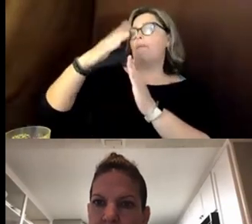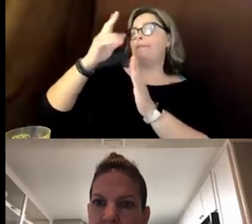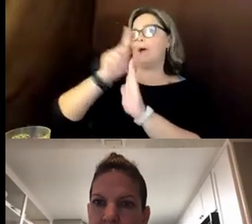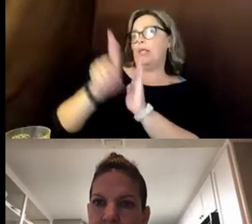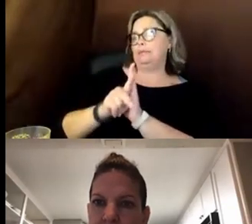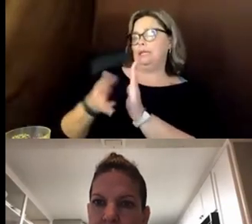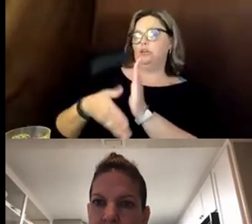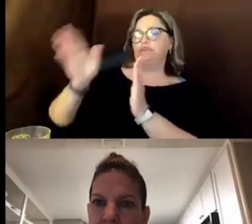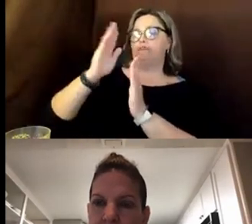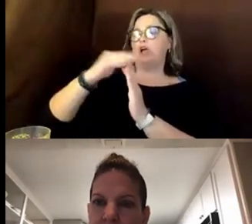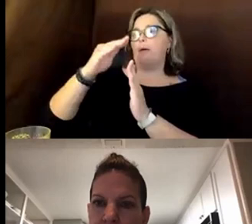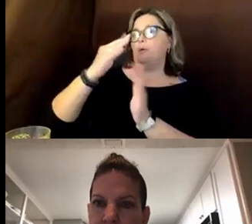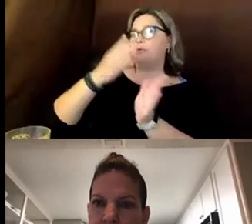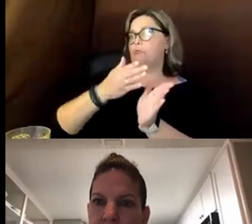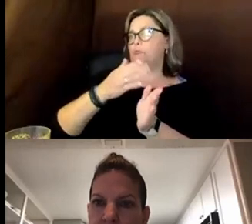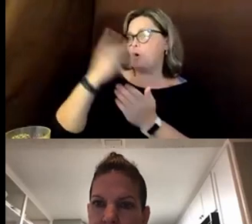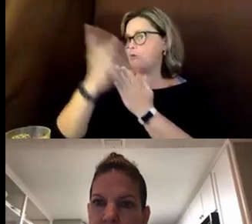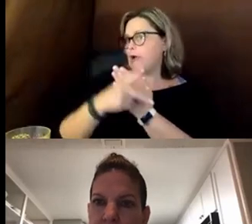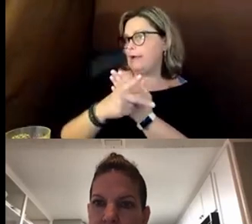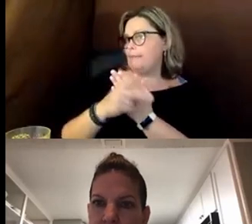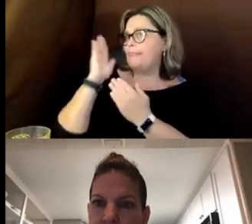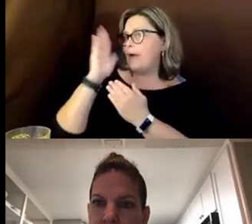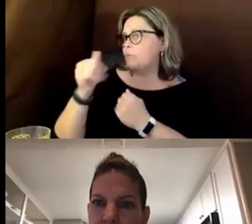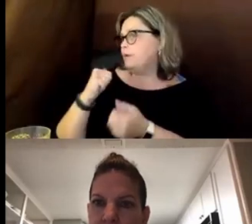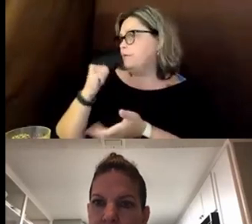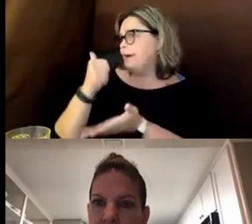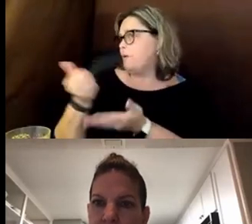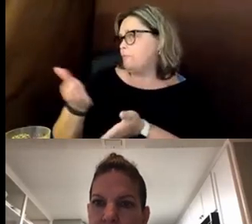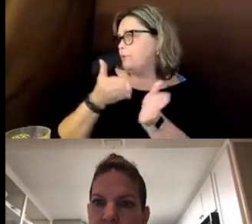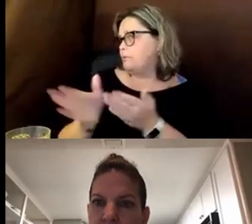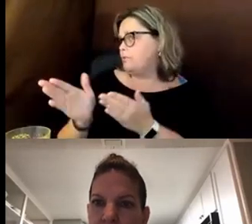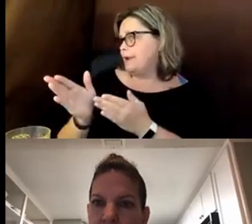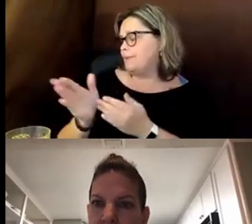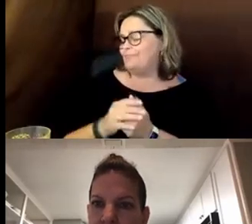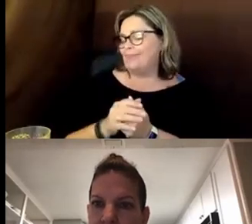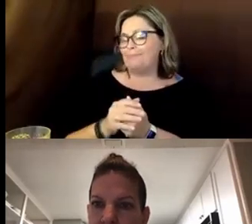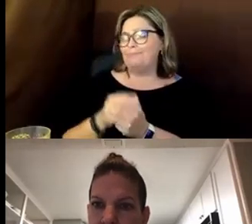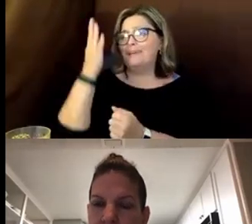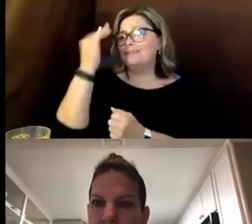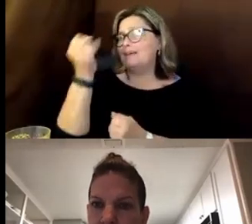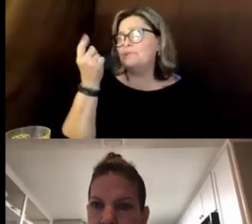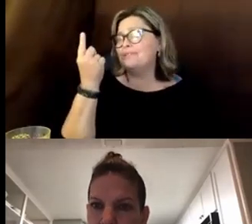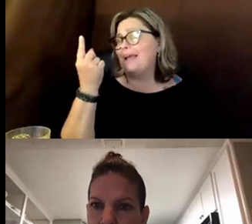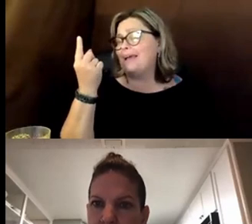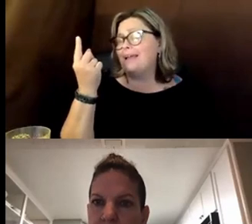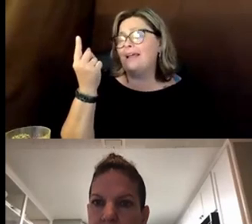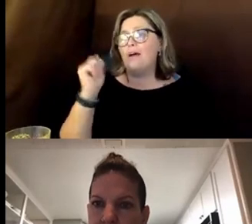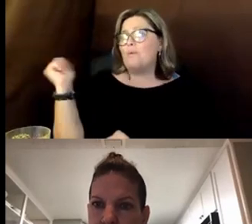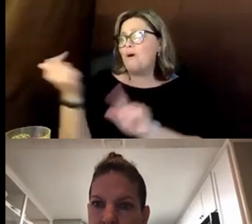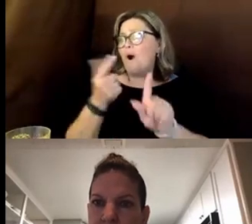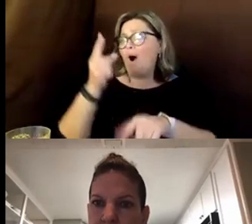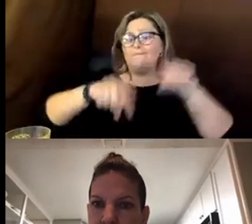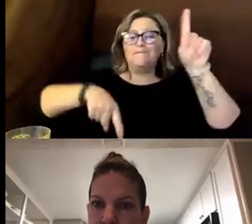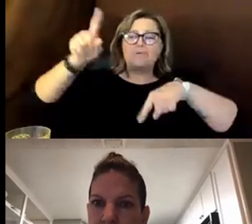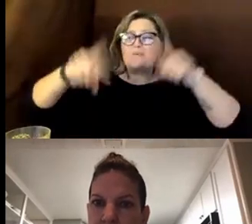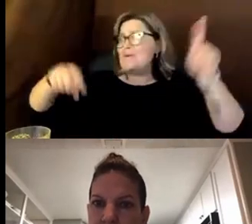changes that are coming into our state. If we just think even about the demographic shifts, the aging of our